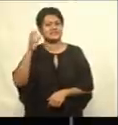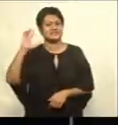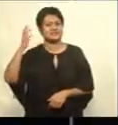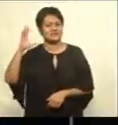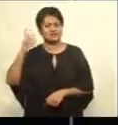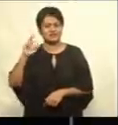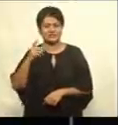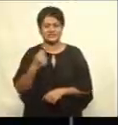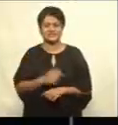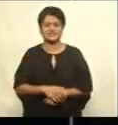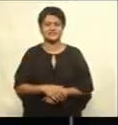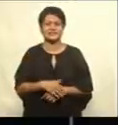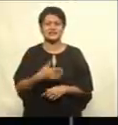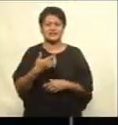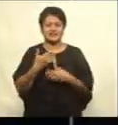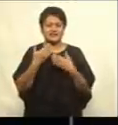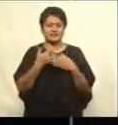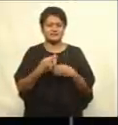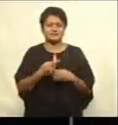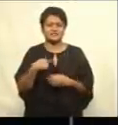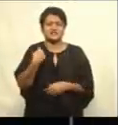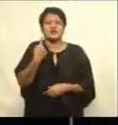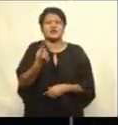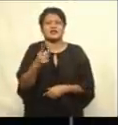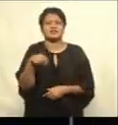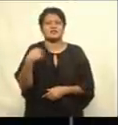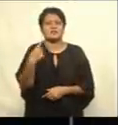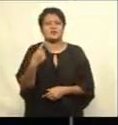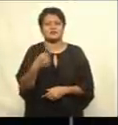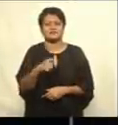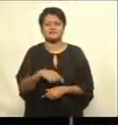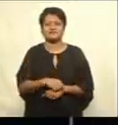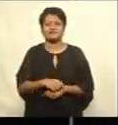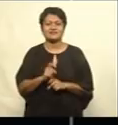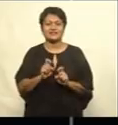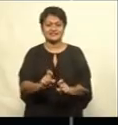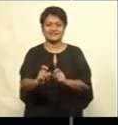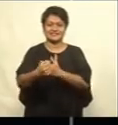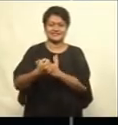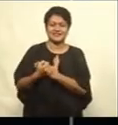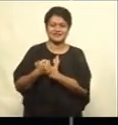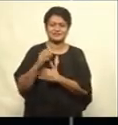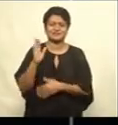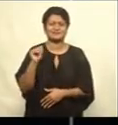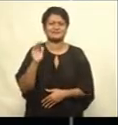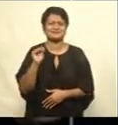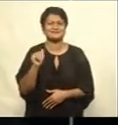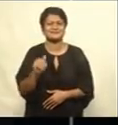That's your news this evening. I'll see you again tomorrow. Until then, stay safe. Modemanda.